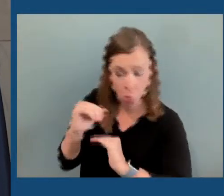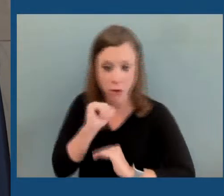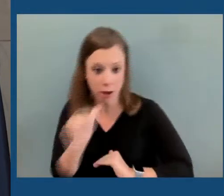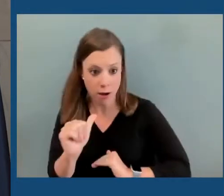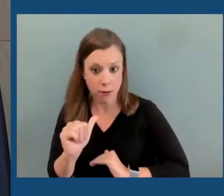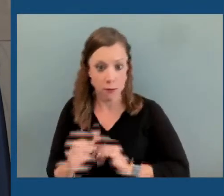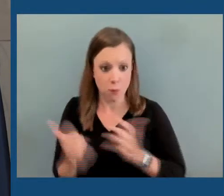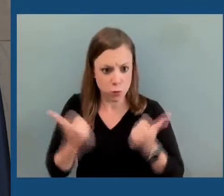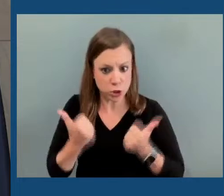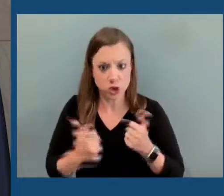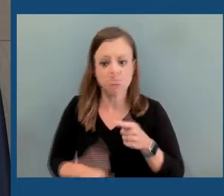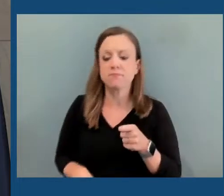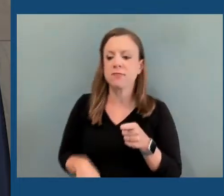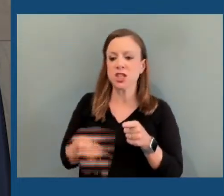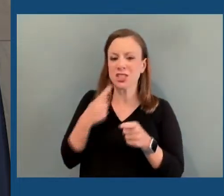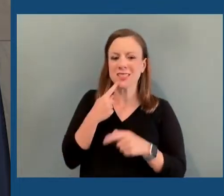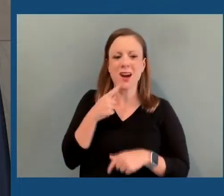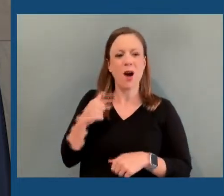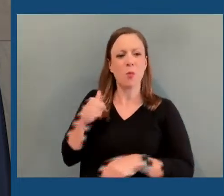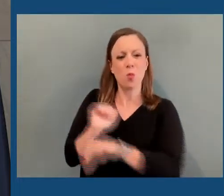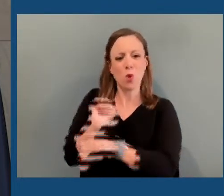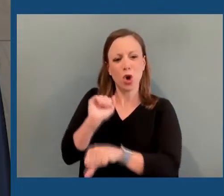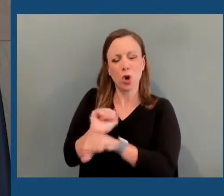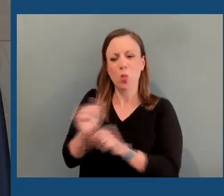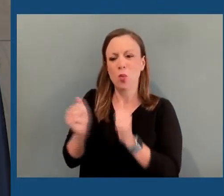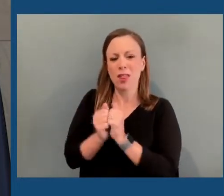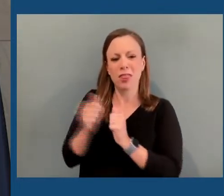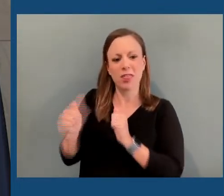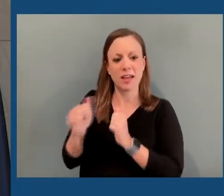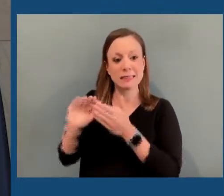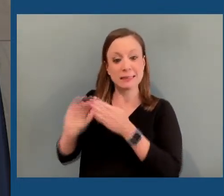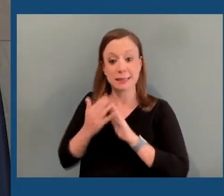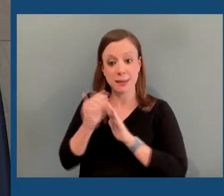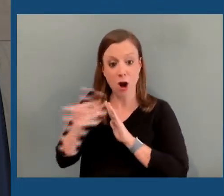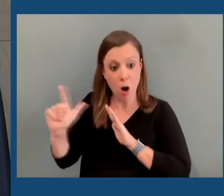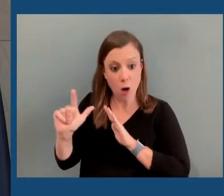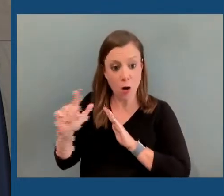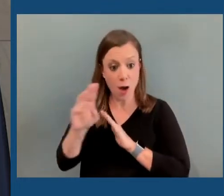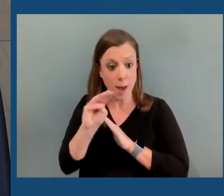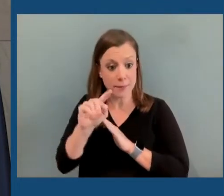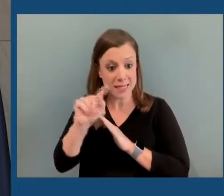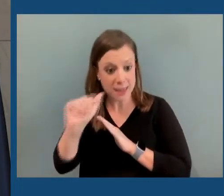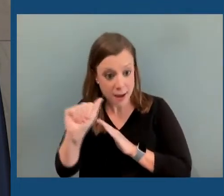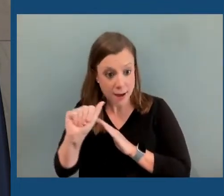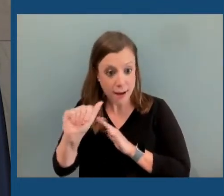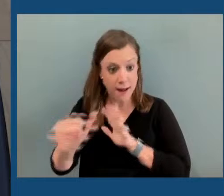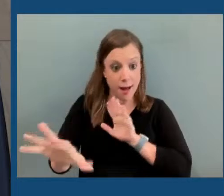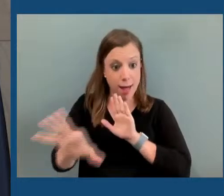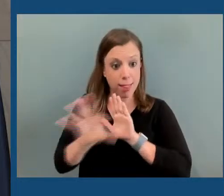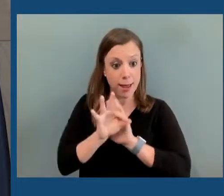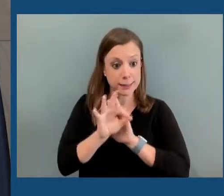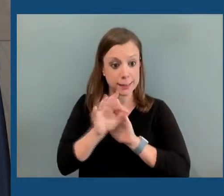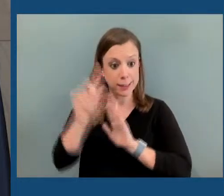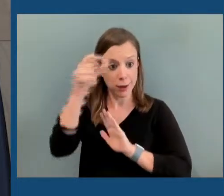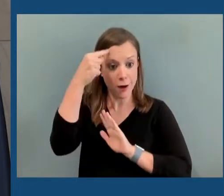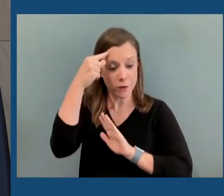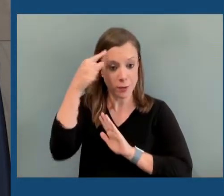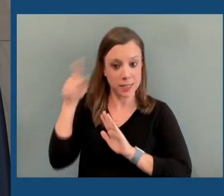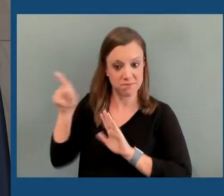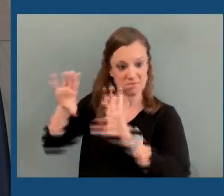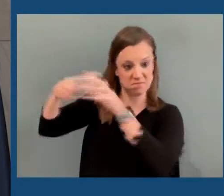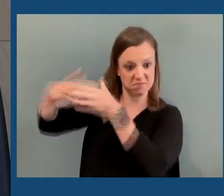very closely, working with City Hall, the MTA, and elected officials. So we want to get it right. And